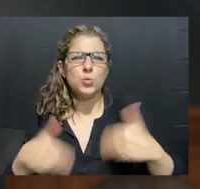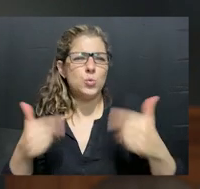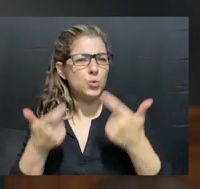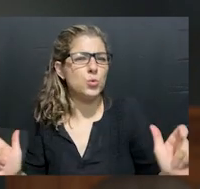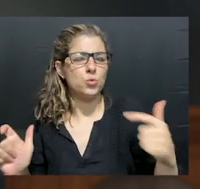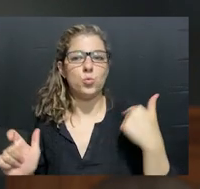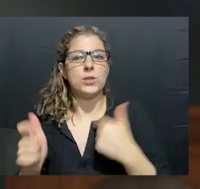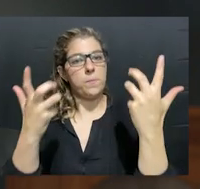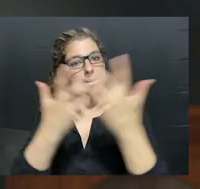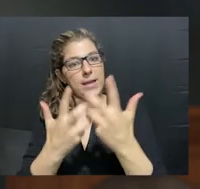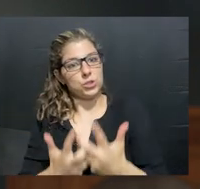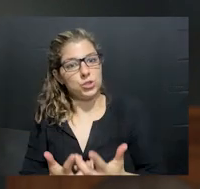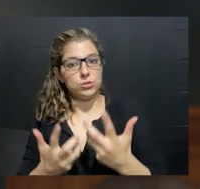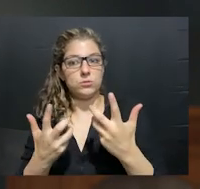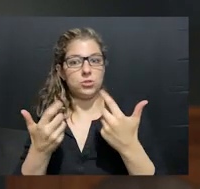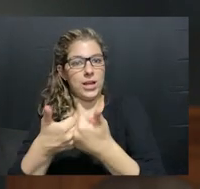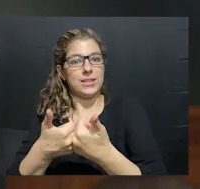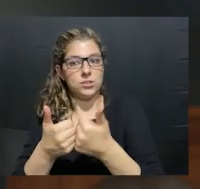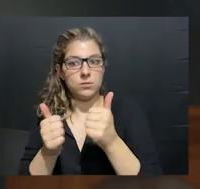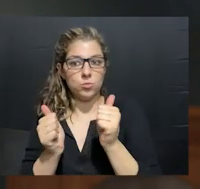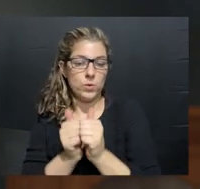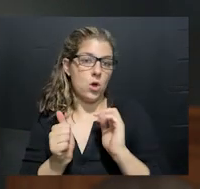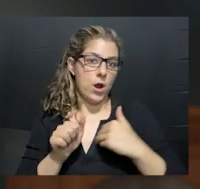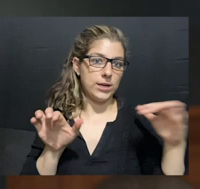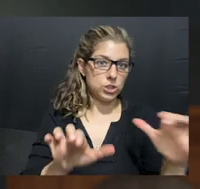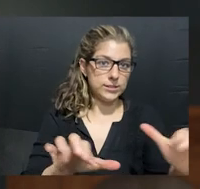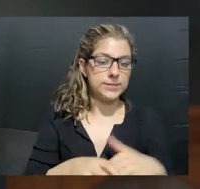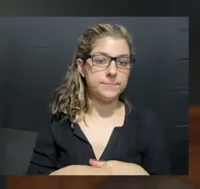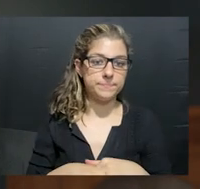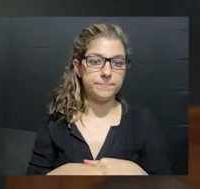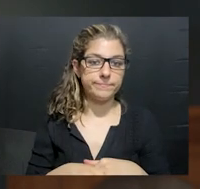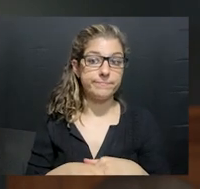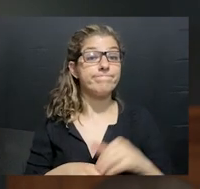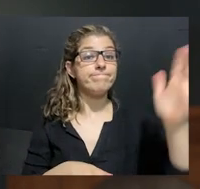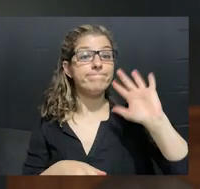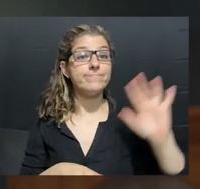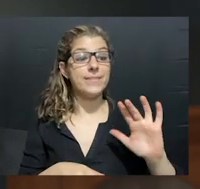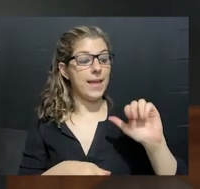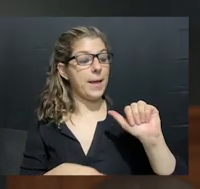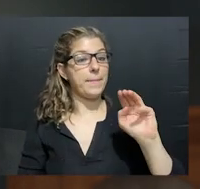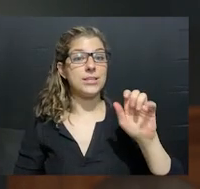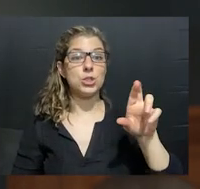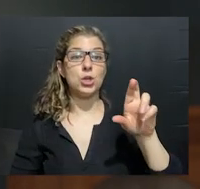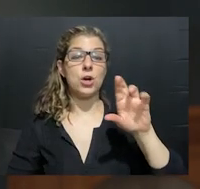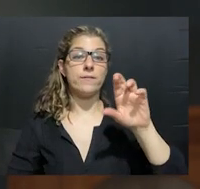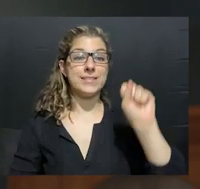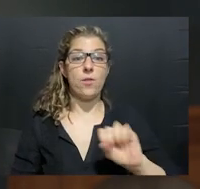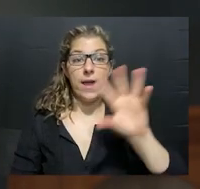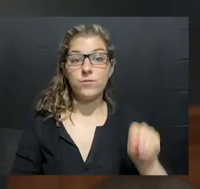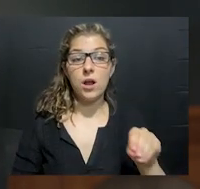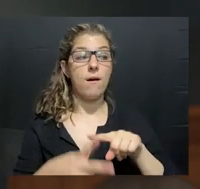we need to match those challenges with the scale of our actions. As the former ambassador to South Africa, as